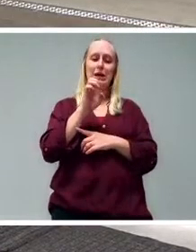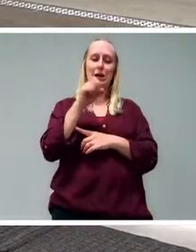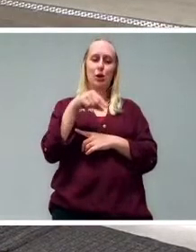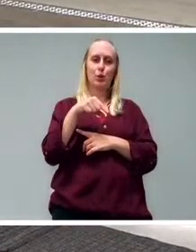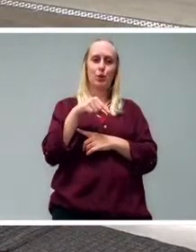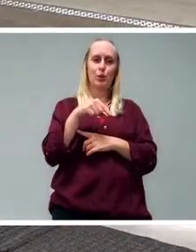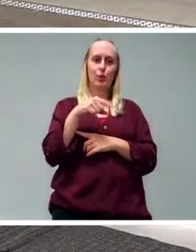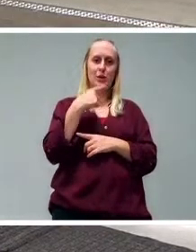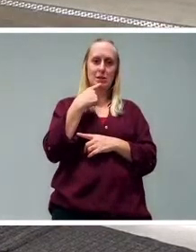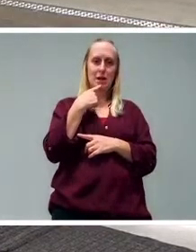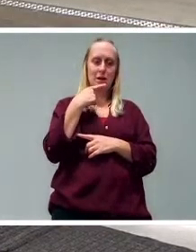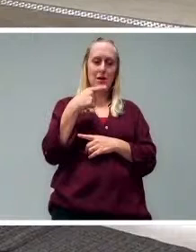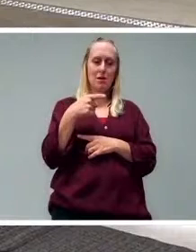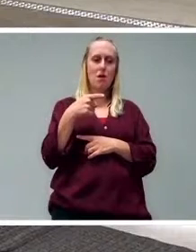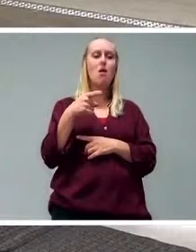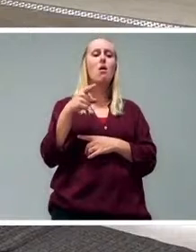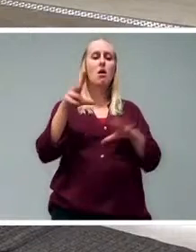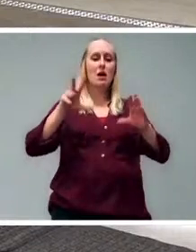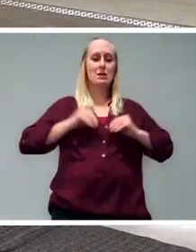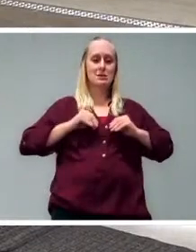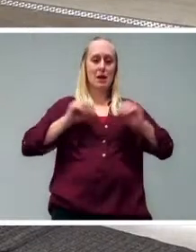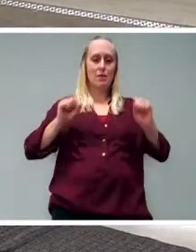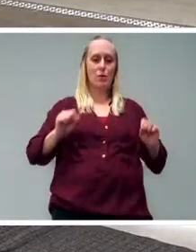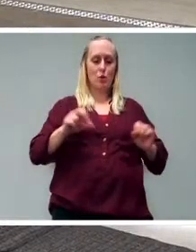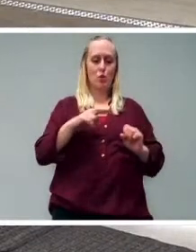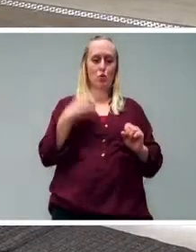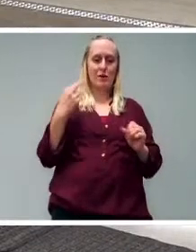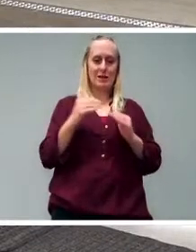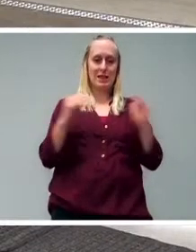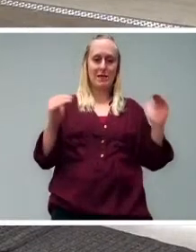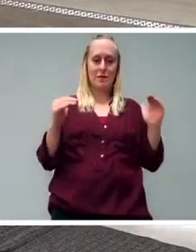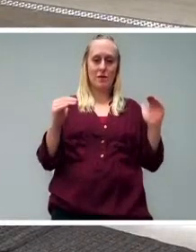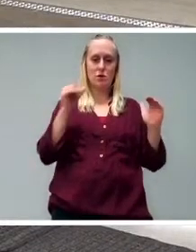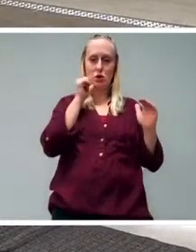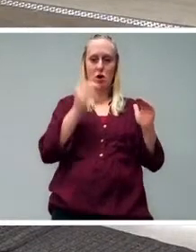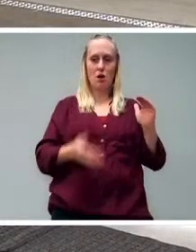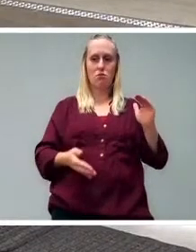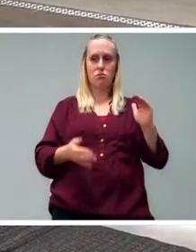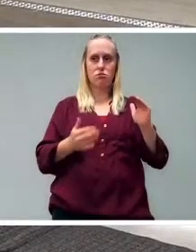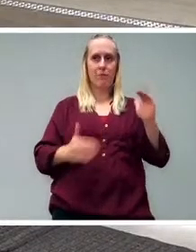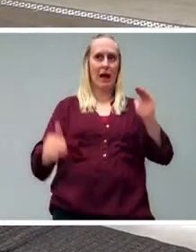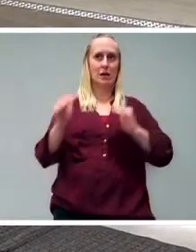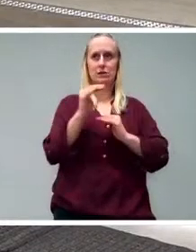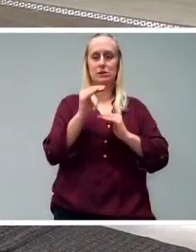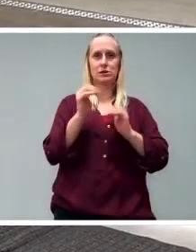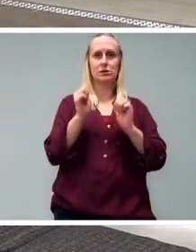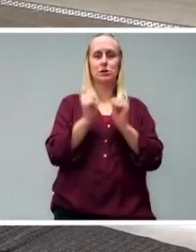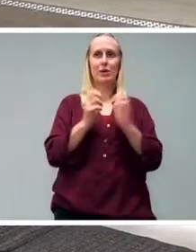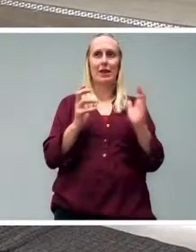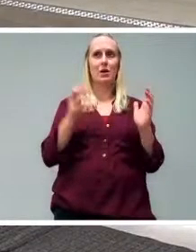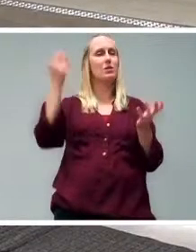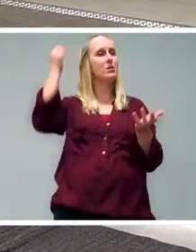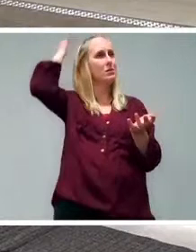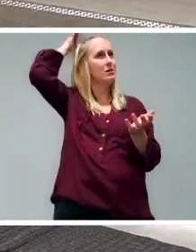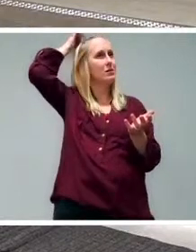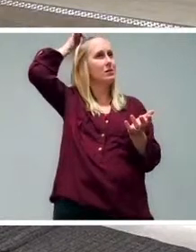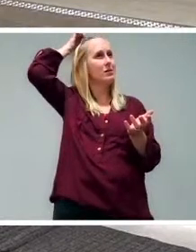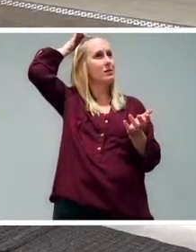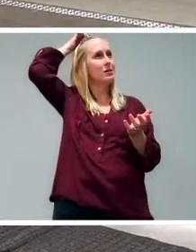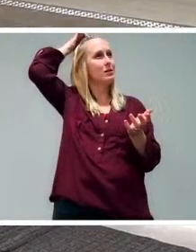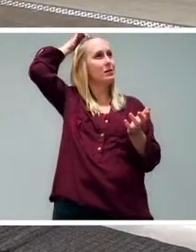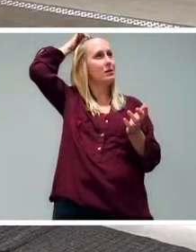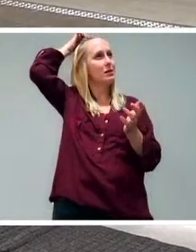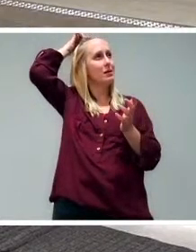that there are acceptable risk levels are not exceeded without, I mean, prior to us making the decision?